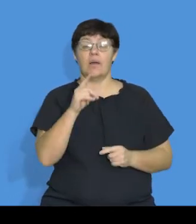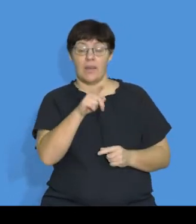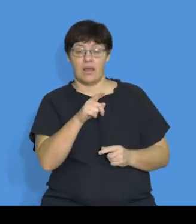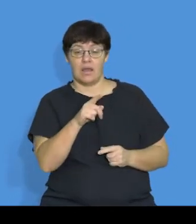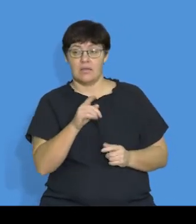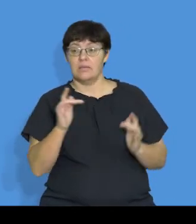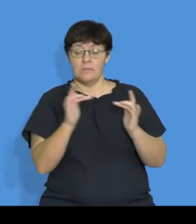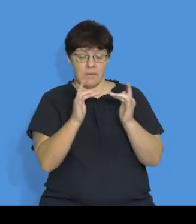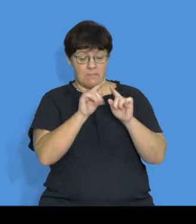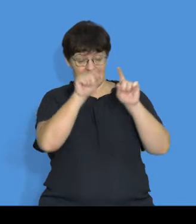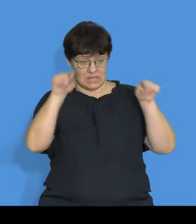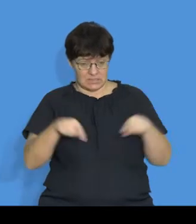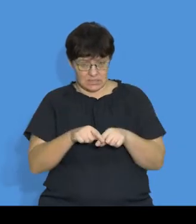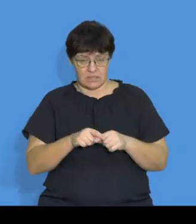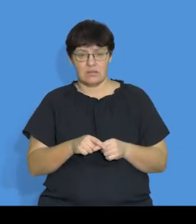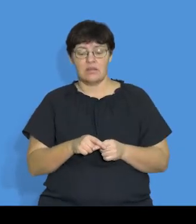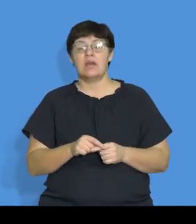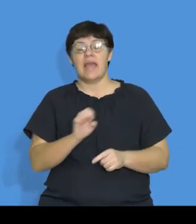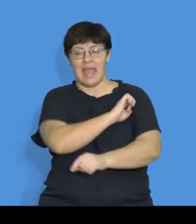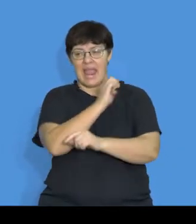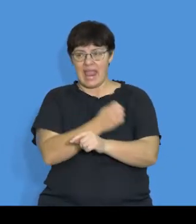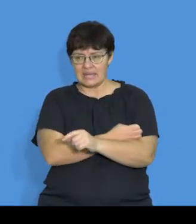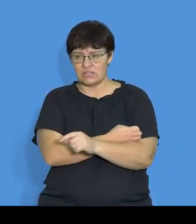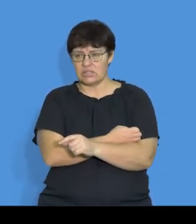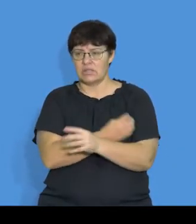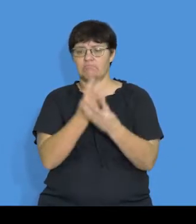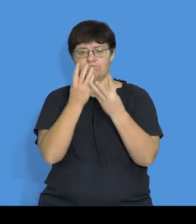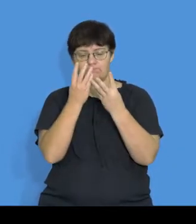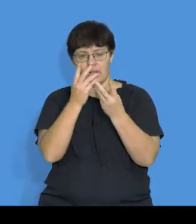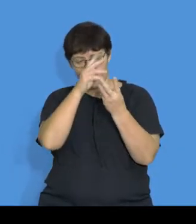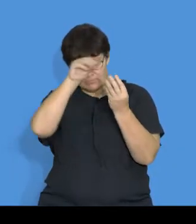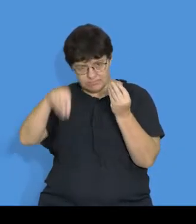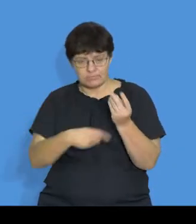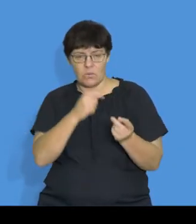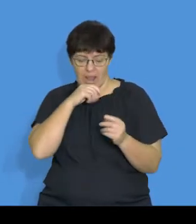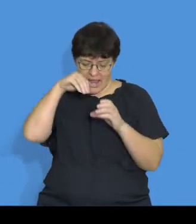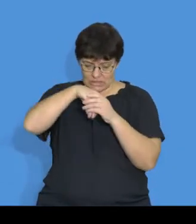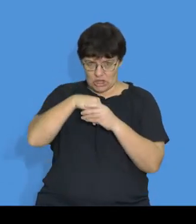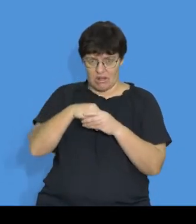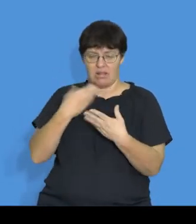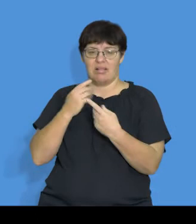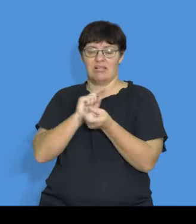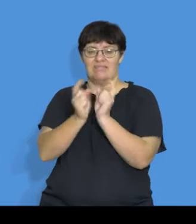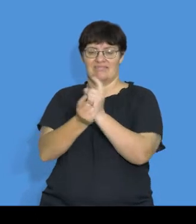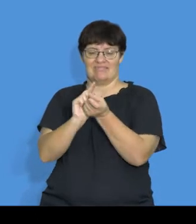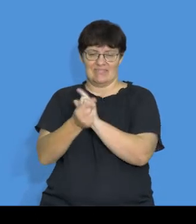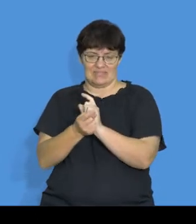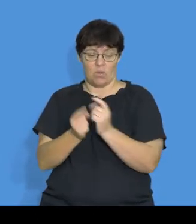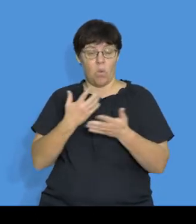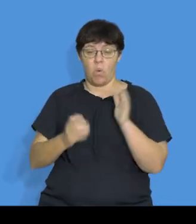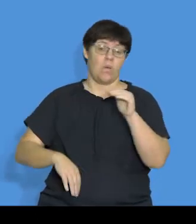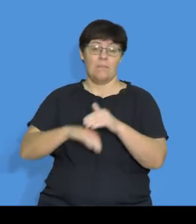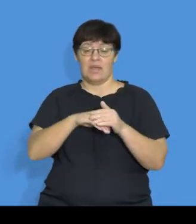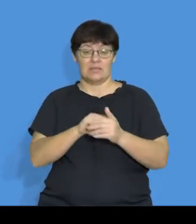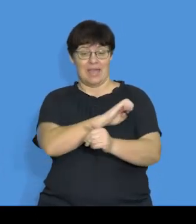to a circuit, energy is dissipated because of its internal resistance. So not all the maximum energy that the battery